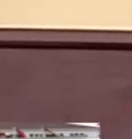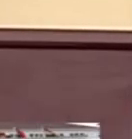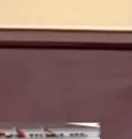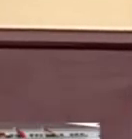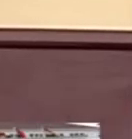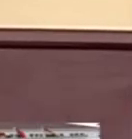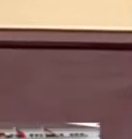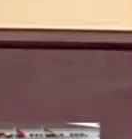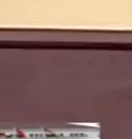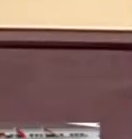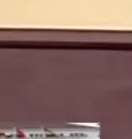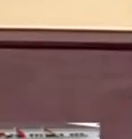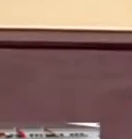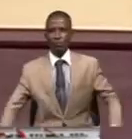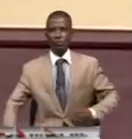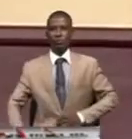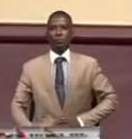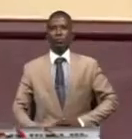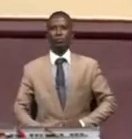Second but last column.